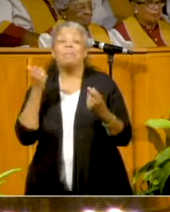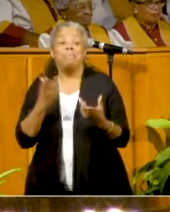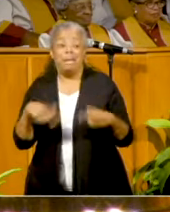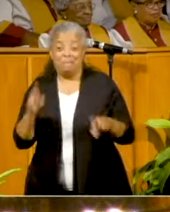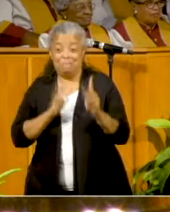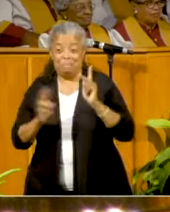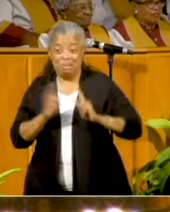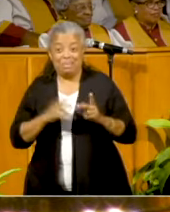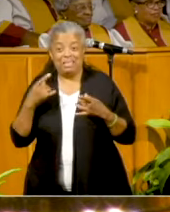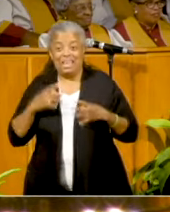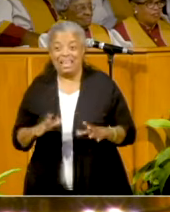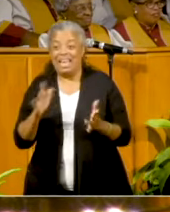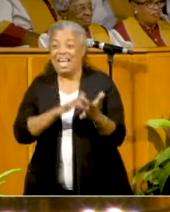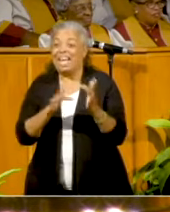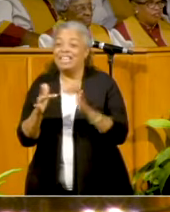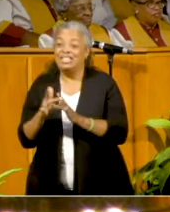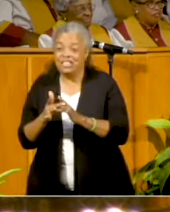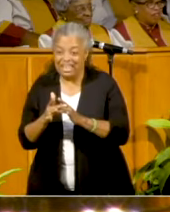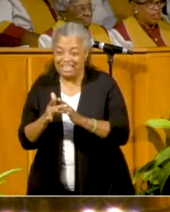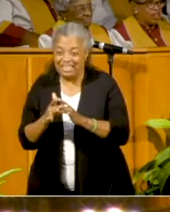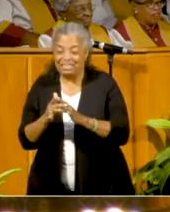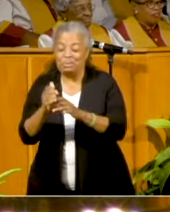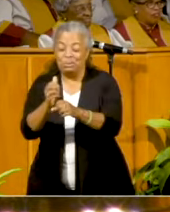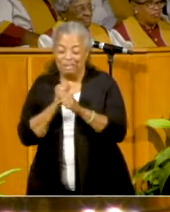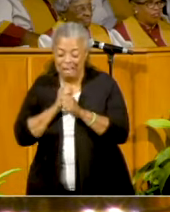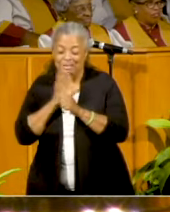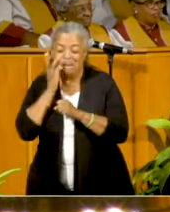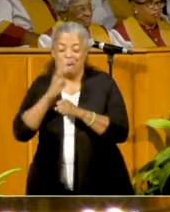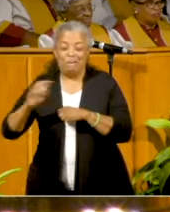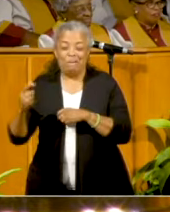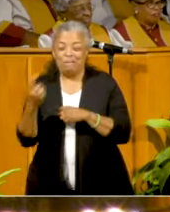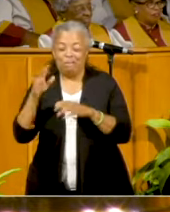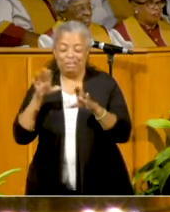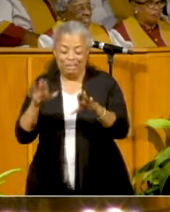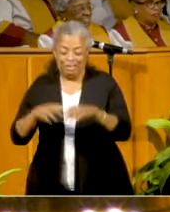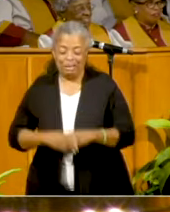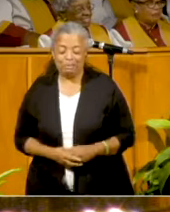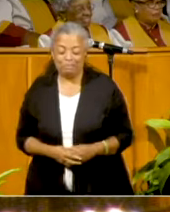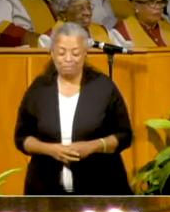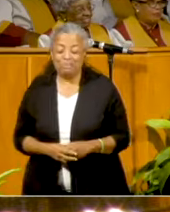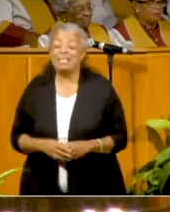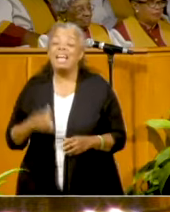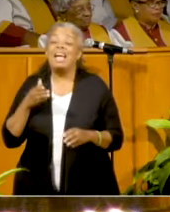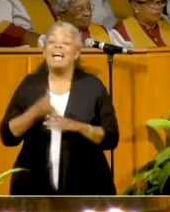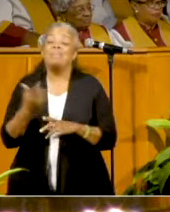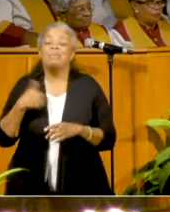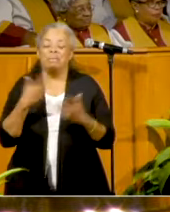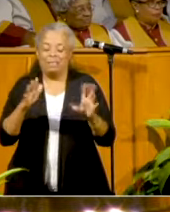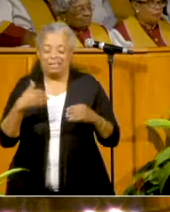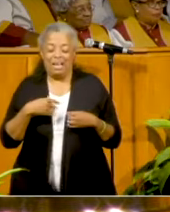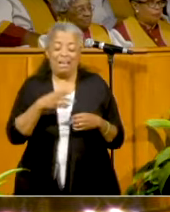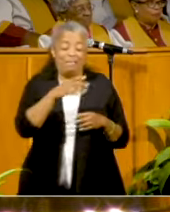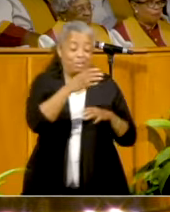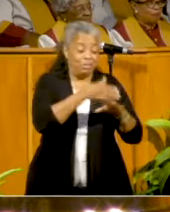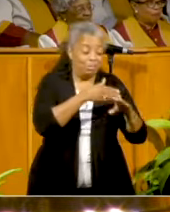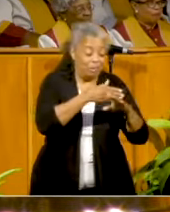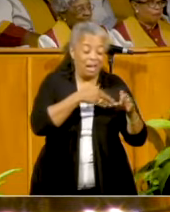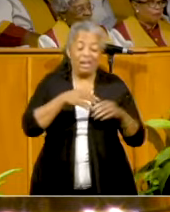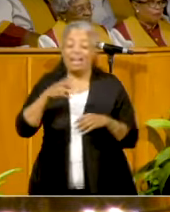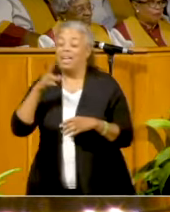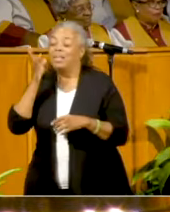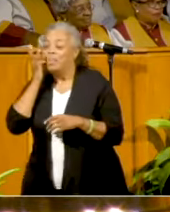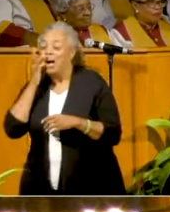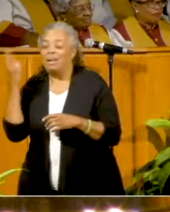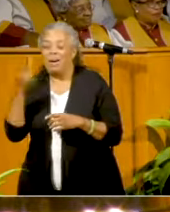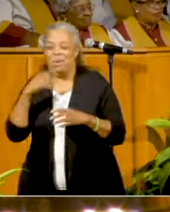lot of folk gave their life to Jesus just to get some Manischewitz on First Sunday. And after we had the bread and the wine, we